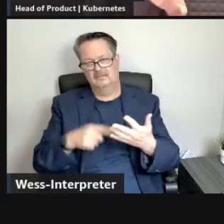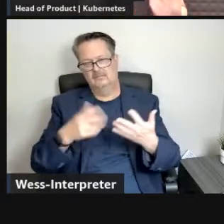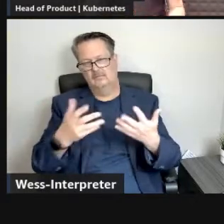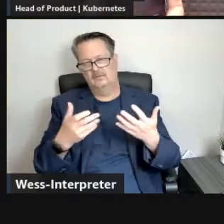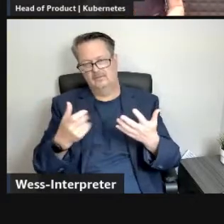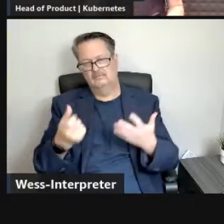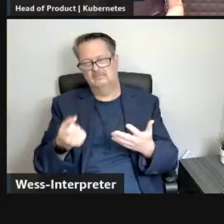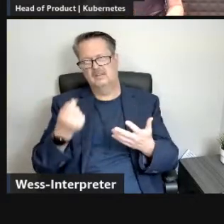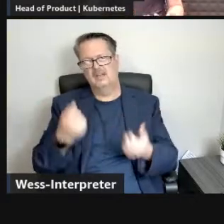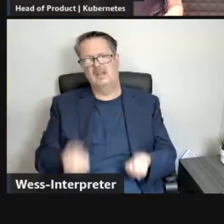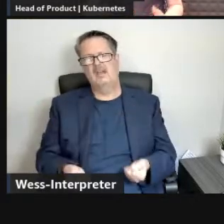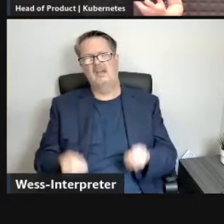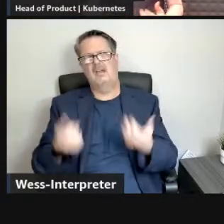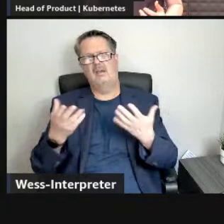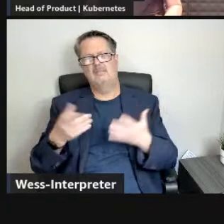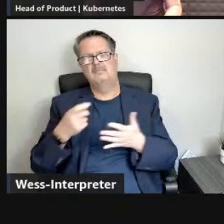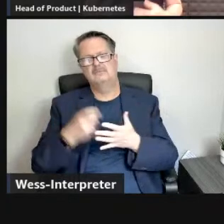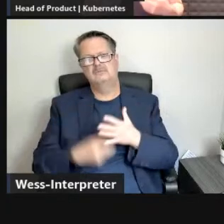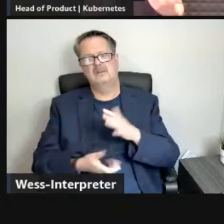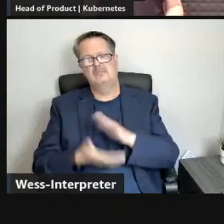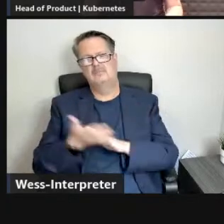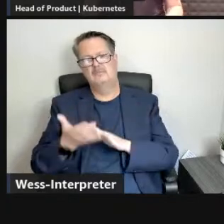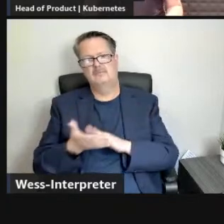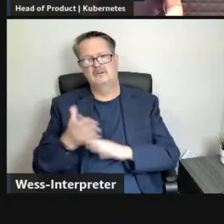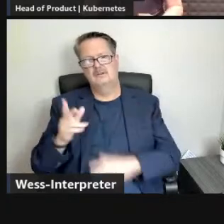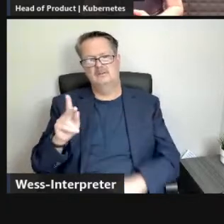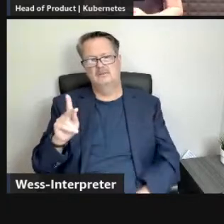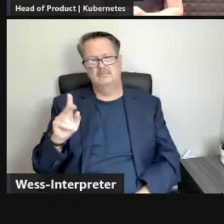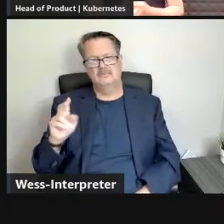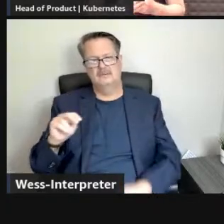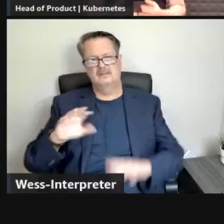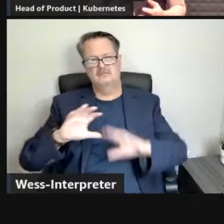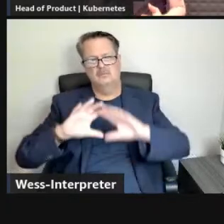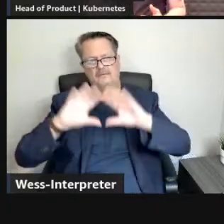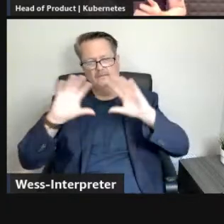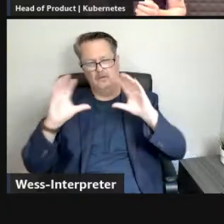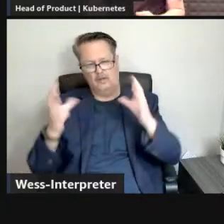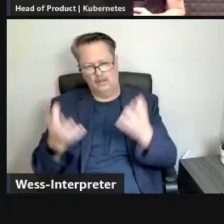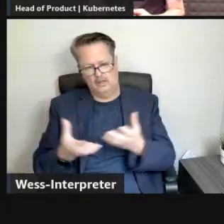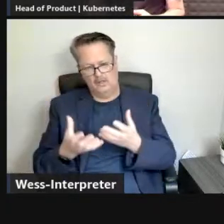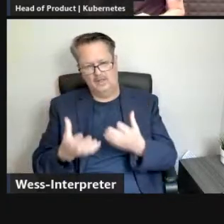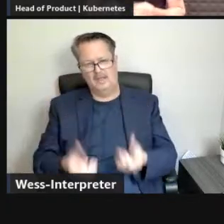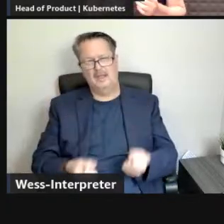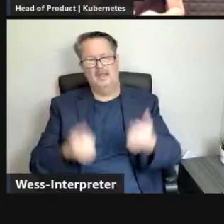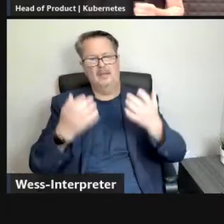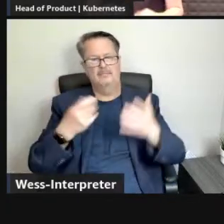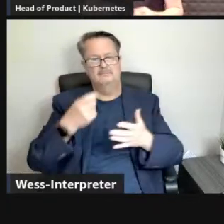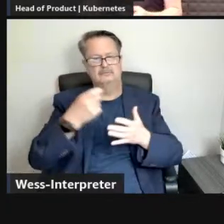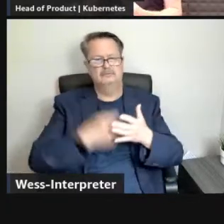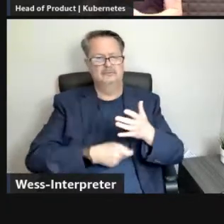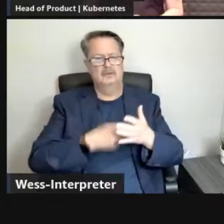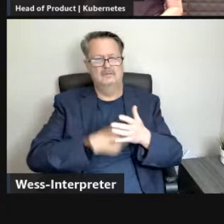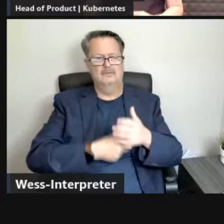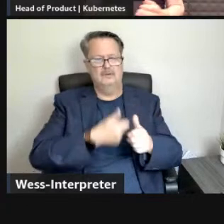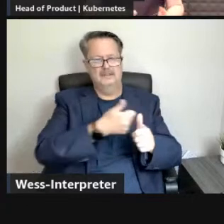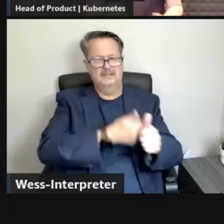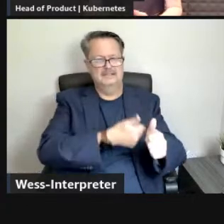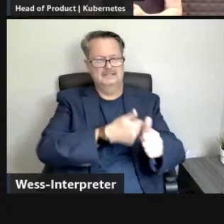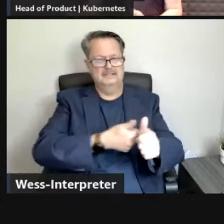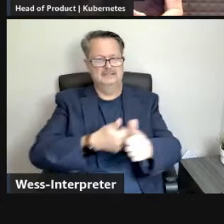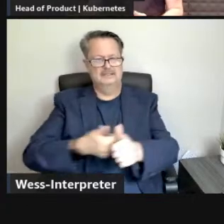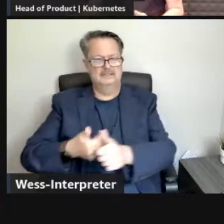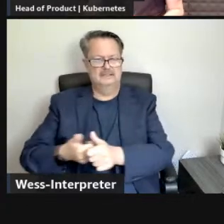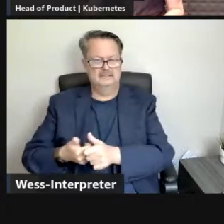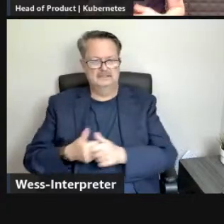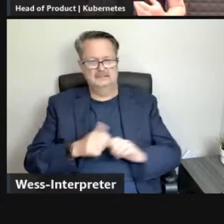much does it cost for me to run Kubernetes overall? And then how much does it cost for me to run each part of the cluster, each